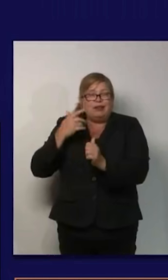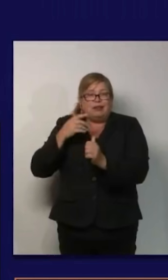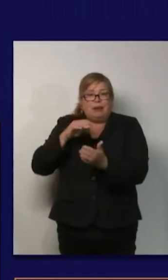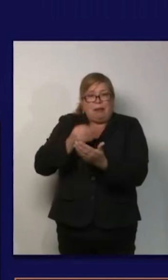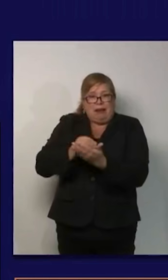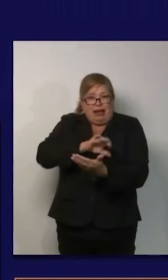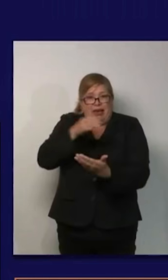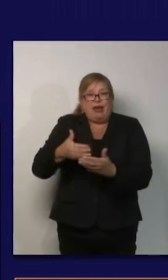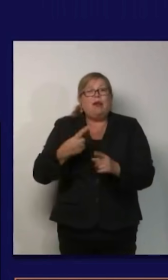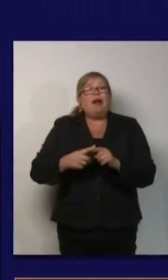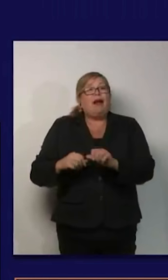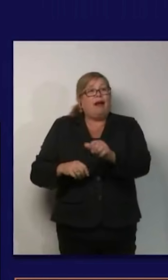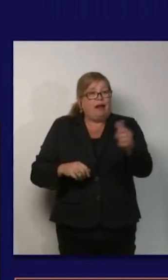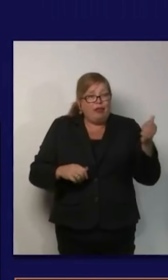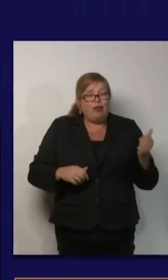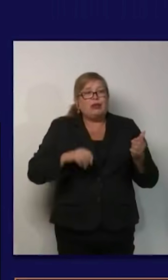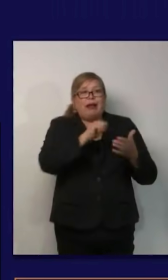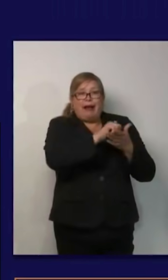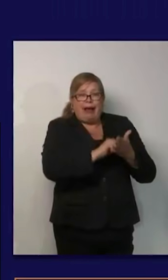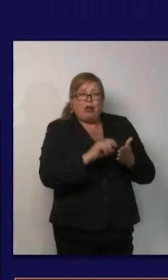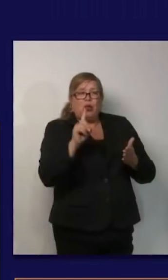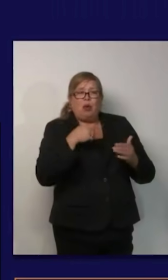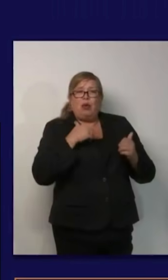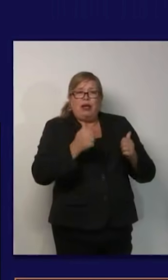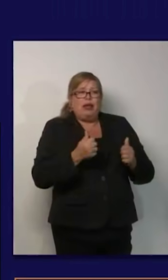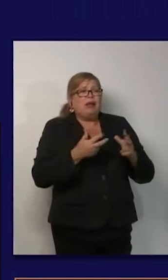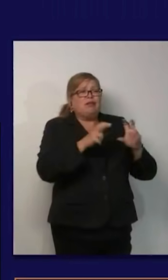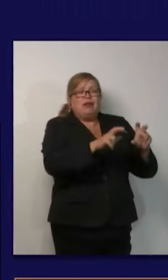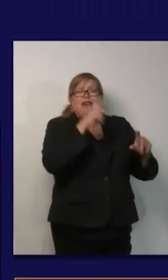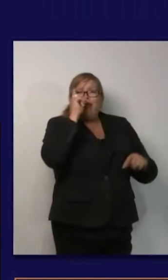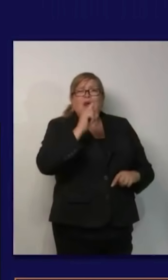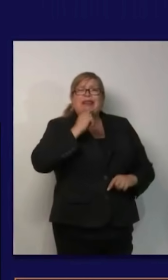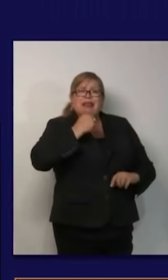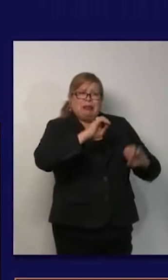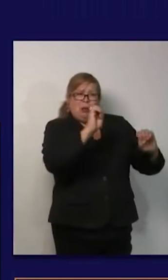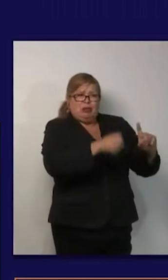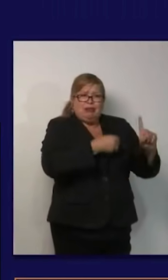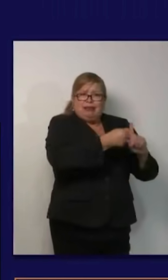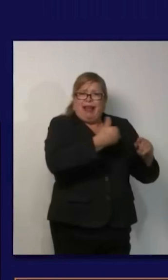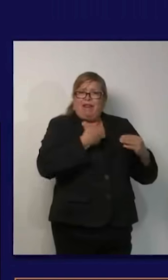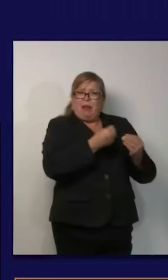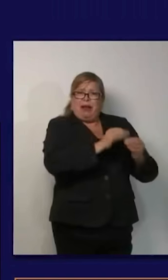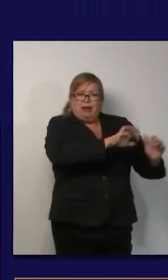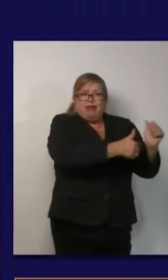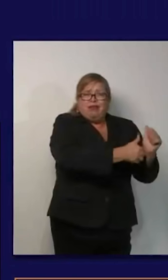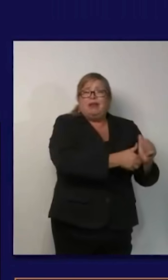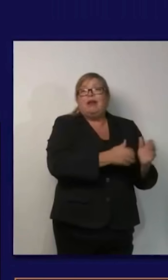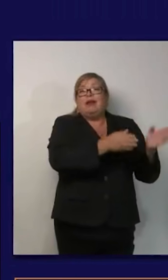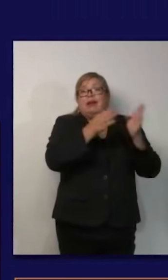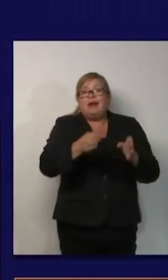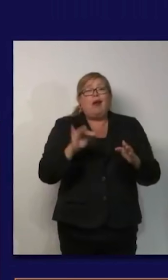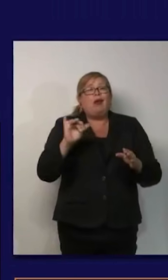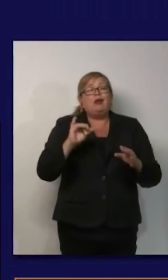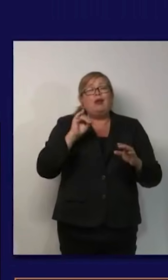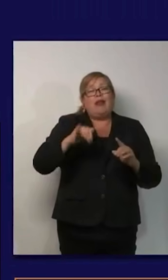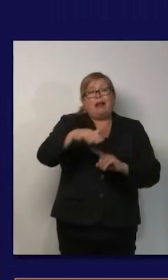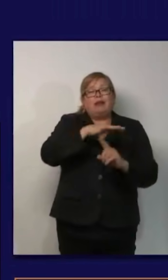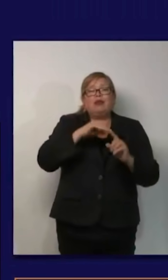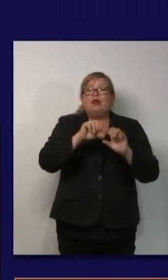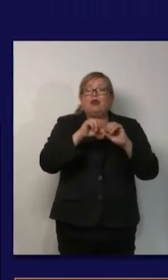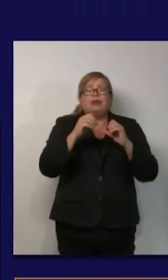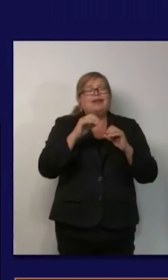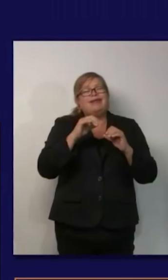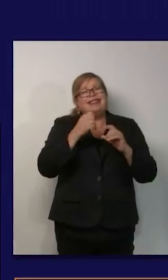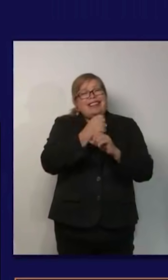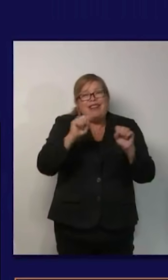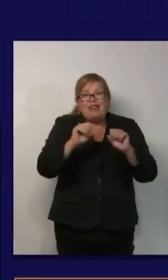accounts where we're able to put aside money, not just in that rainy day fund for a rainy day, but social safety net fund that we had set